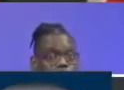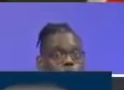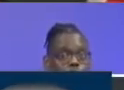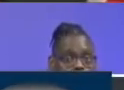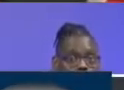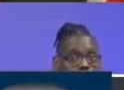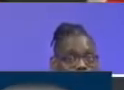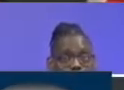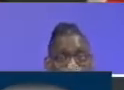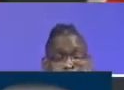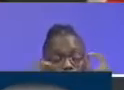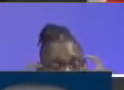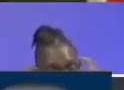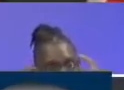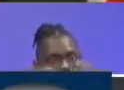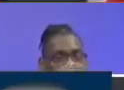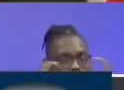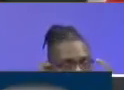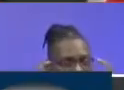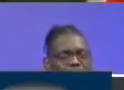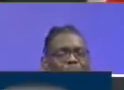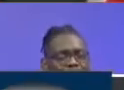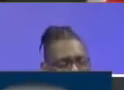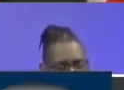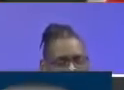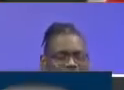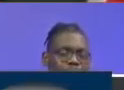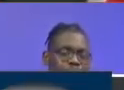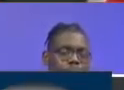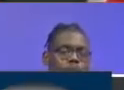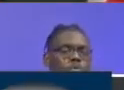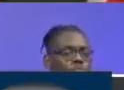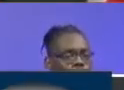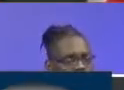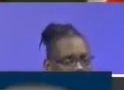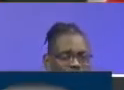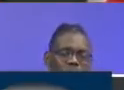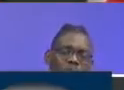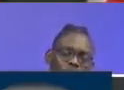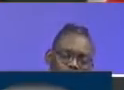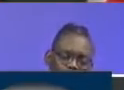you to not congregate, and we ask you to get vaccinated.